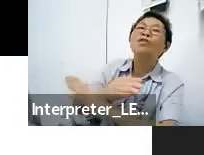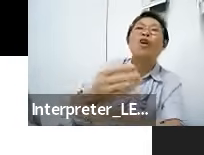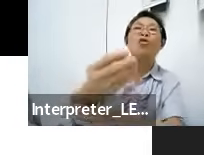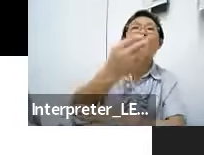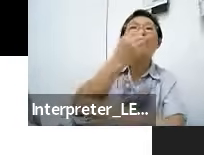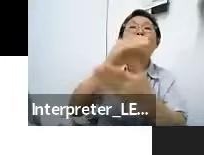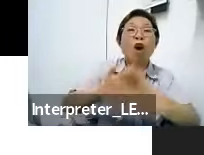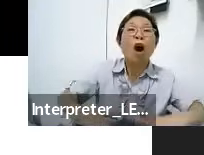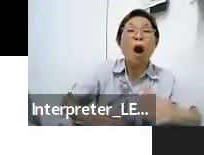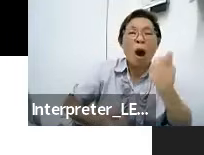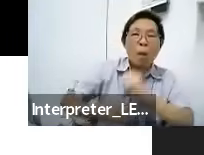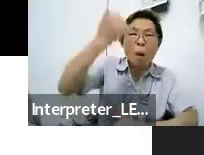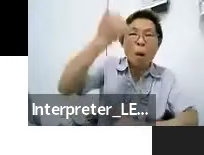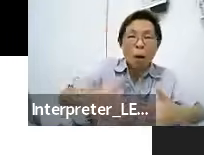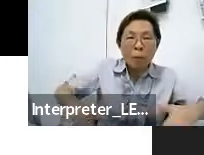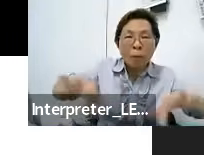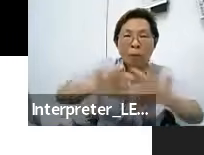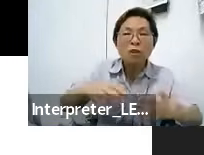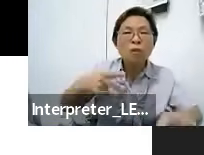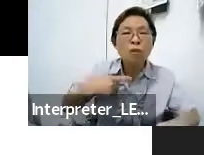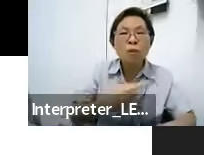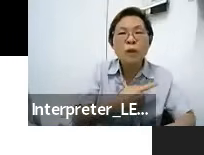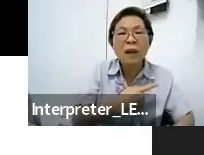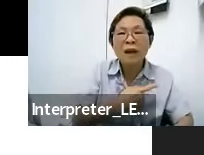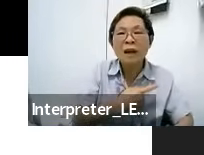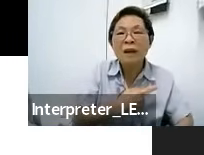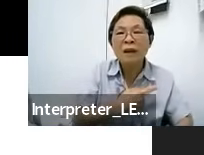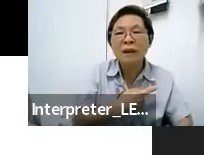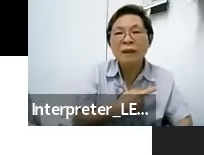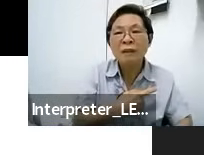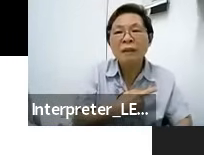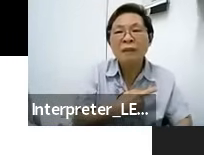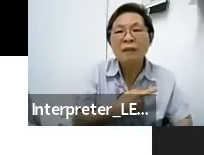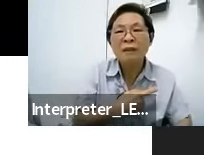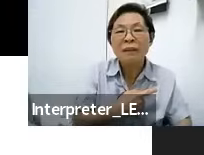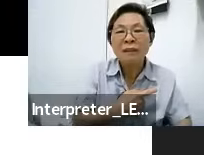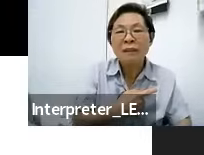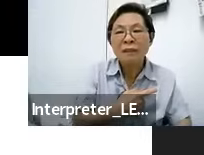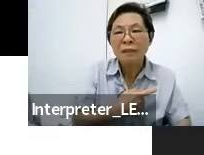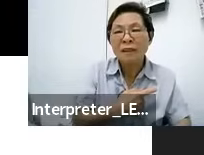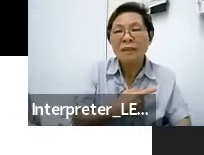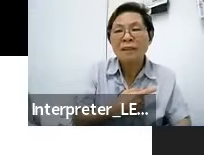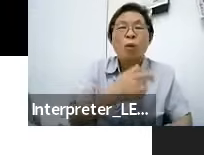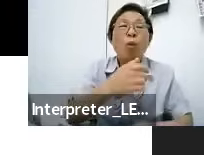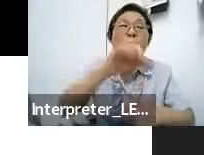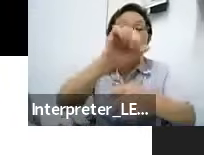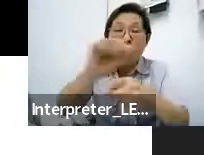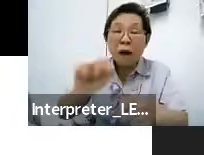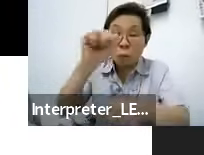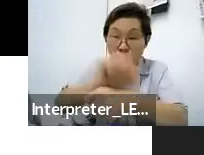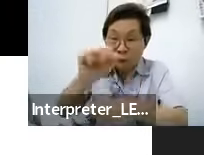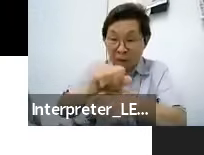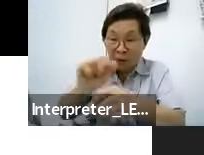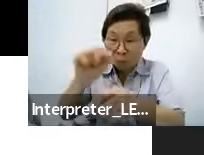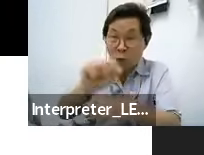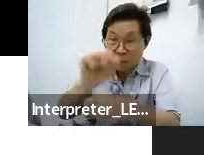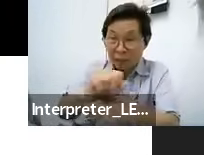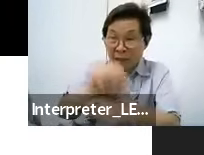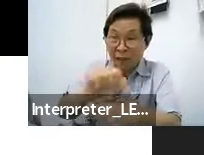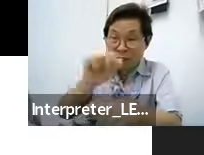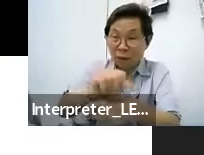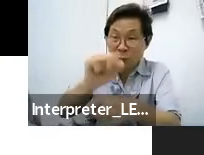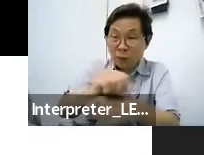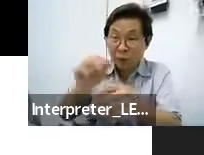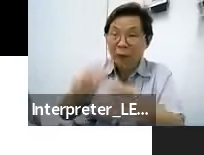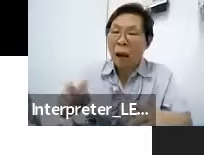importantly, we should look at how our citizens are displaced. So the labor market has to be something which we should look